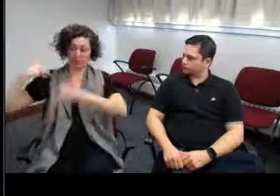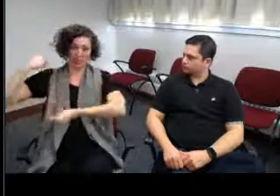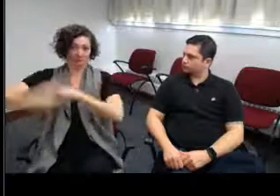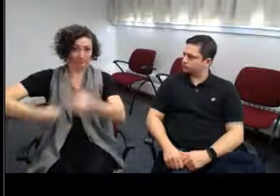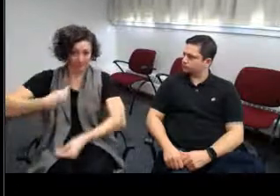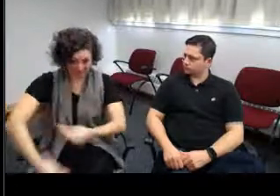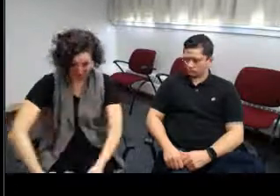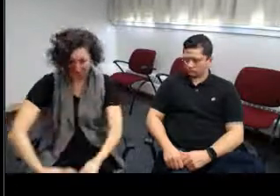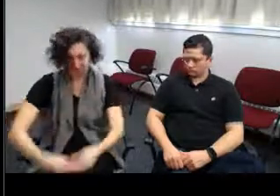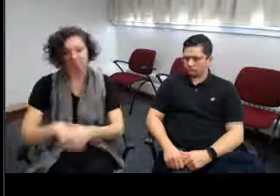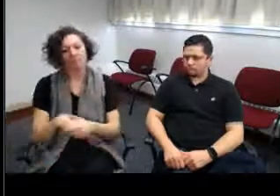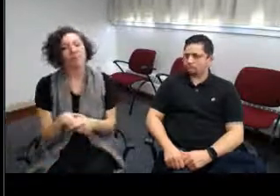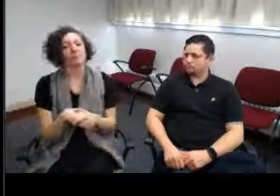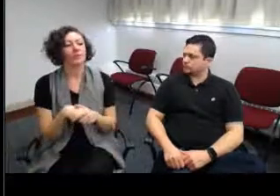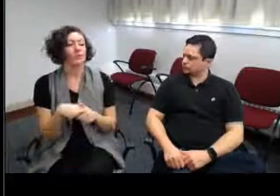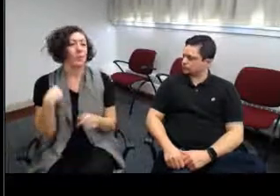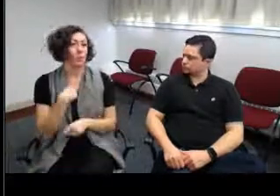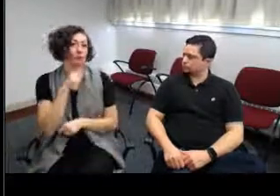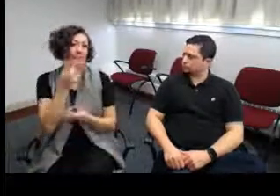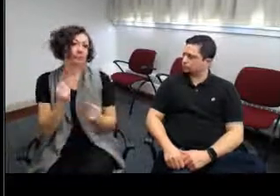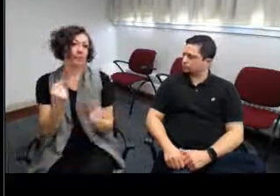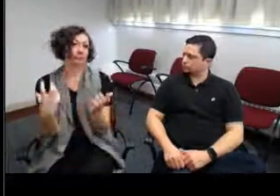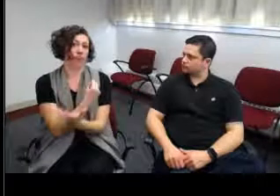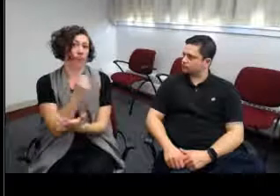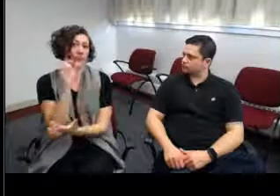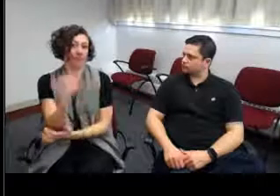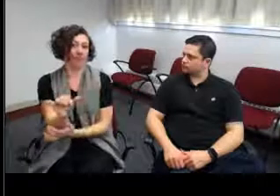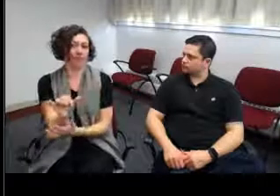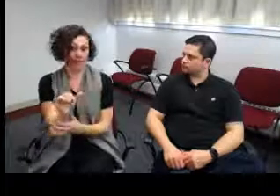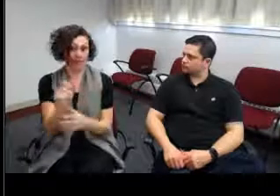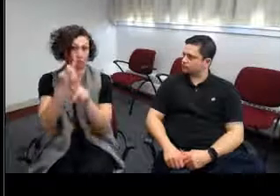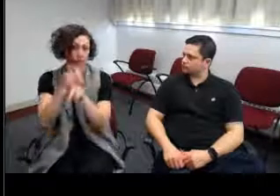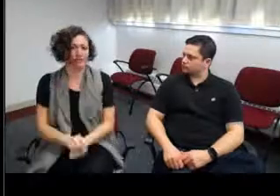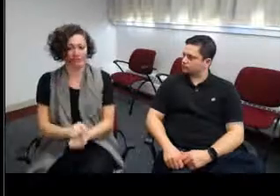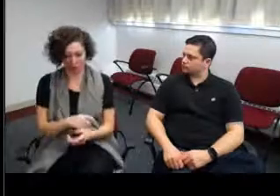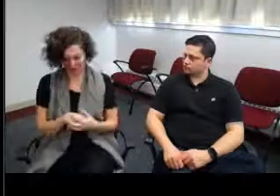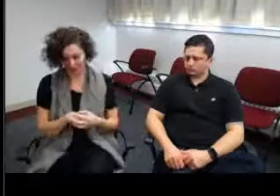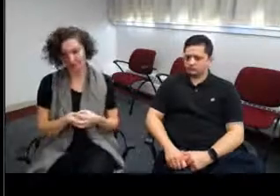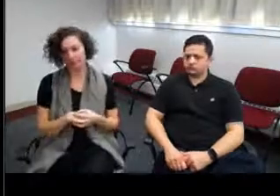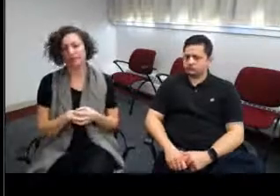tradition, basically. So video work and